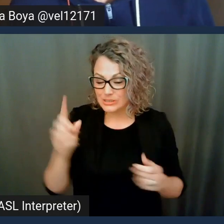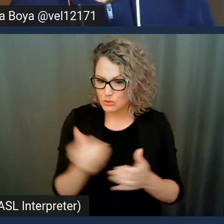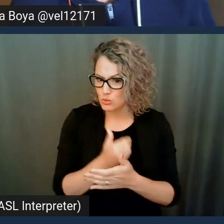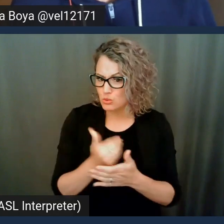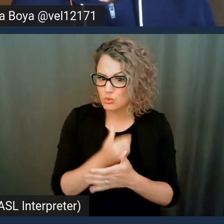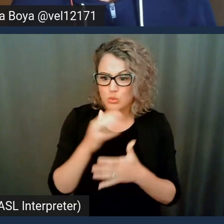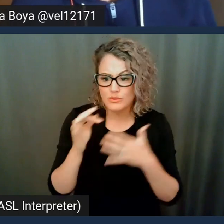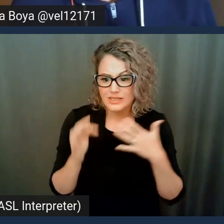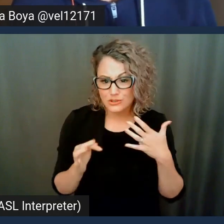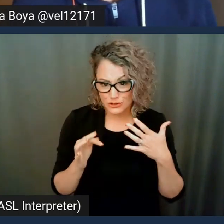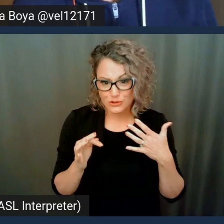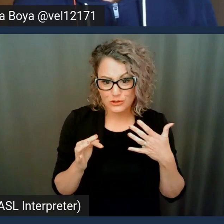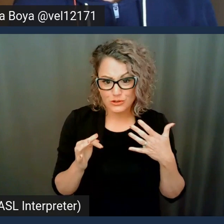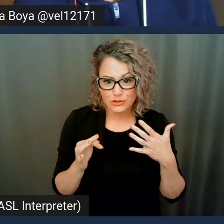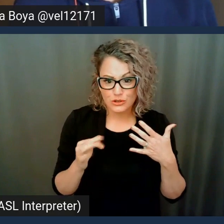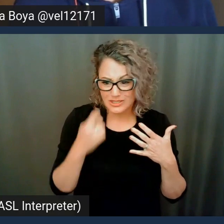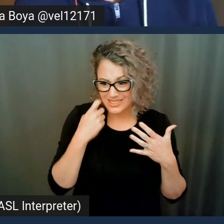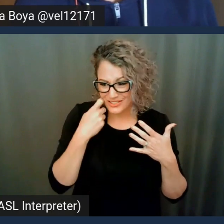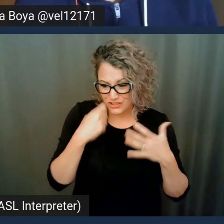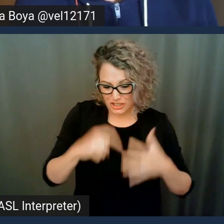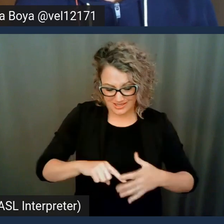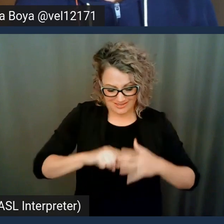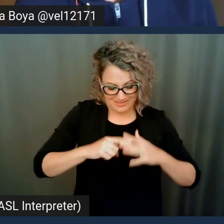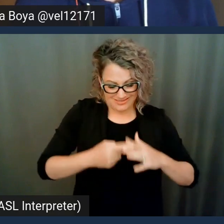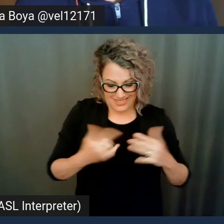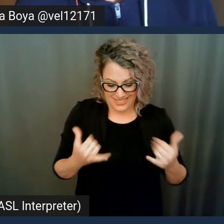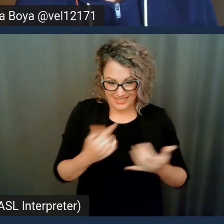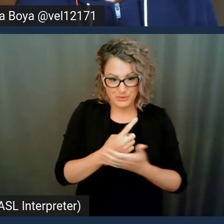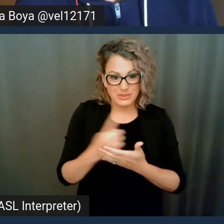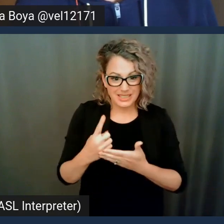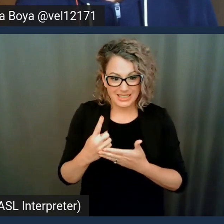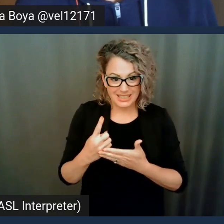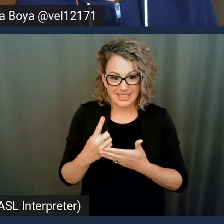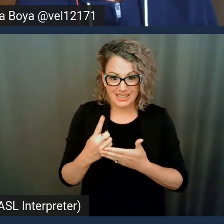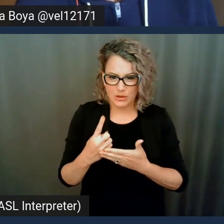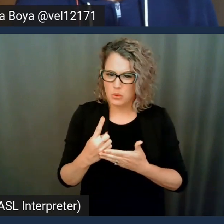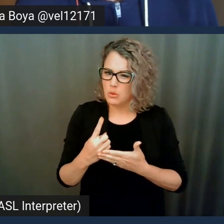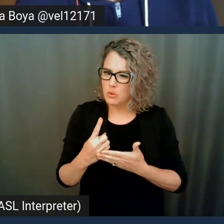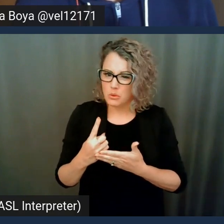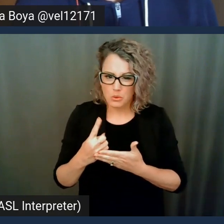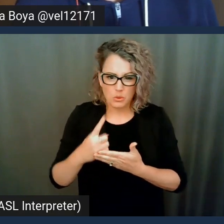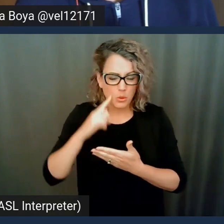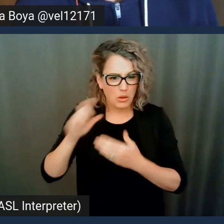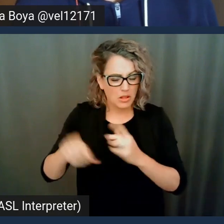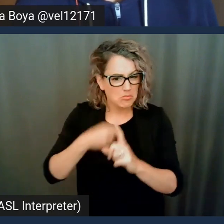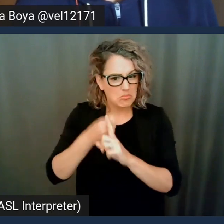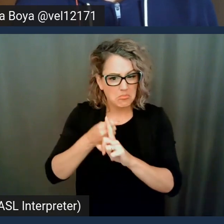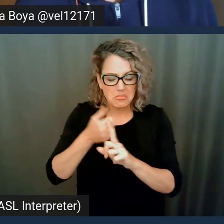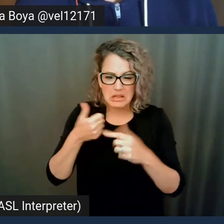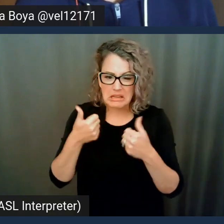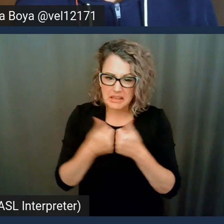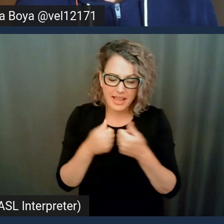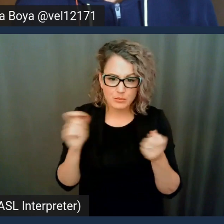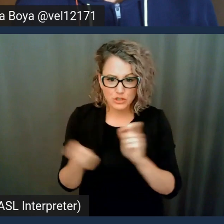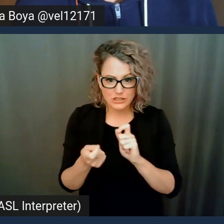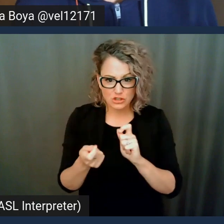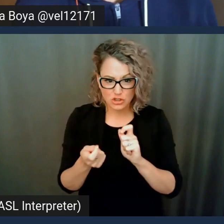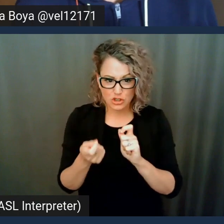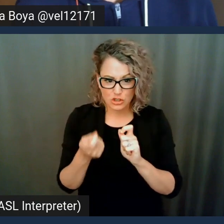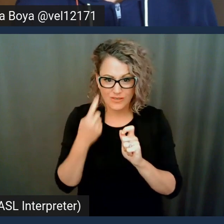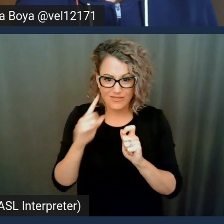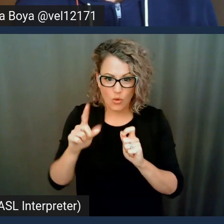launched earlier this week, and it's going to be a game changer in the contact center experience in